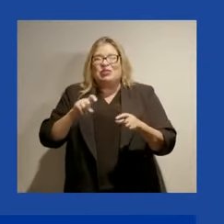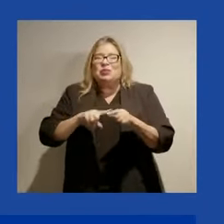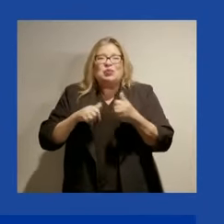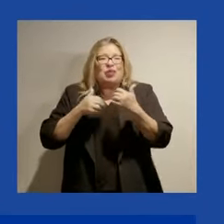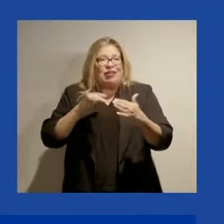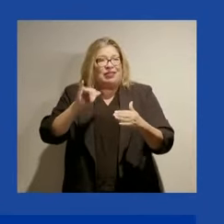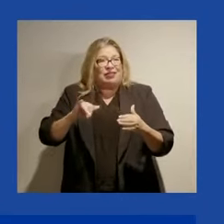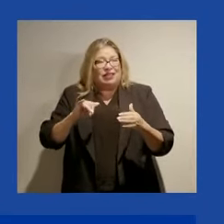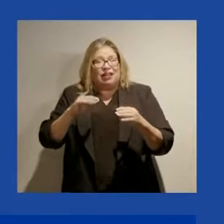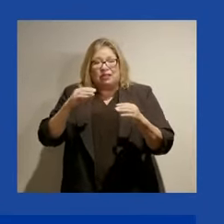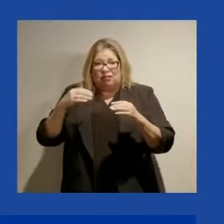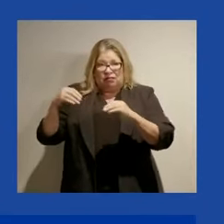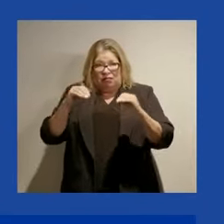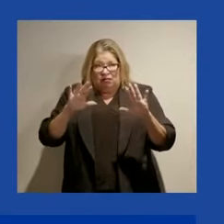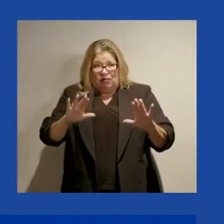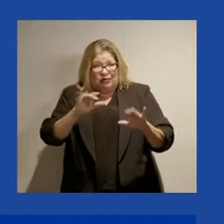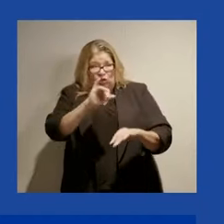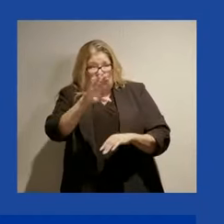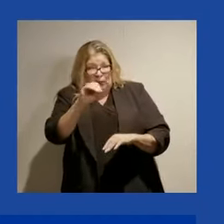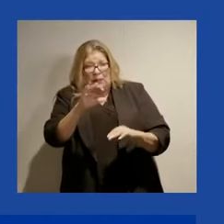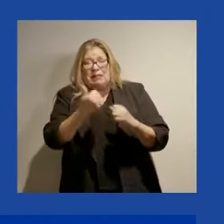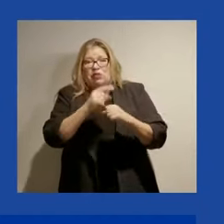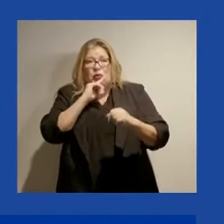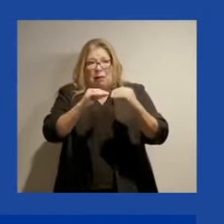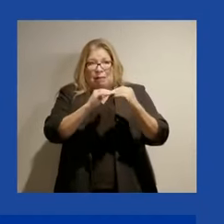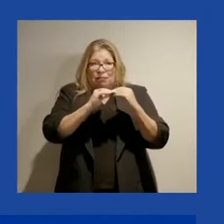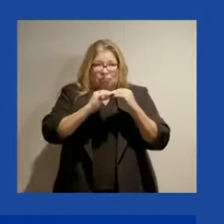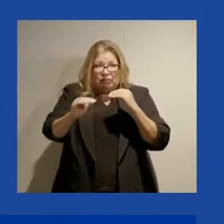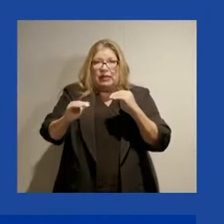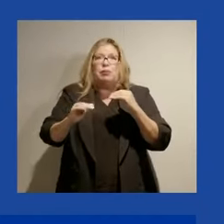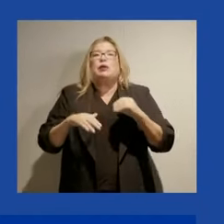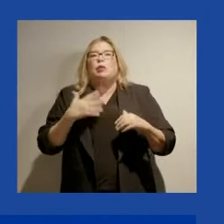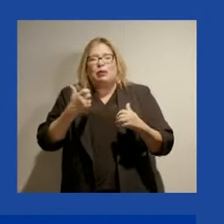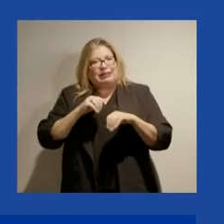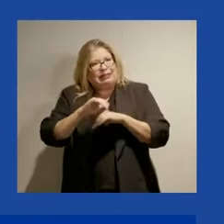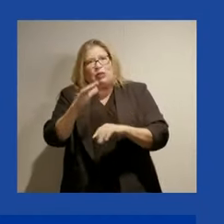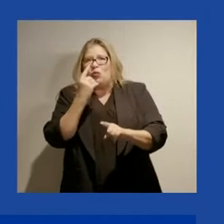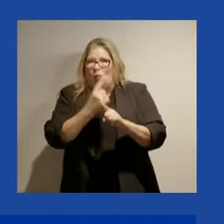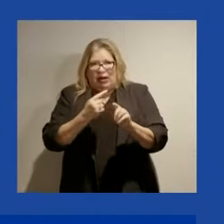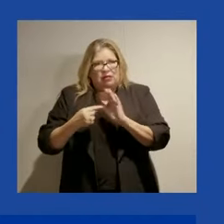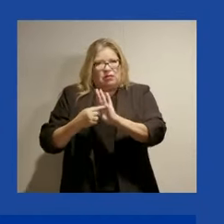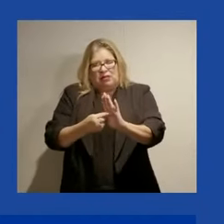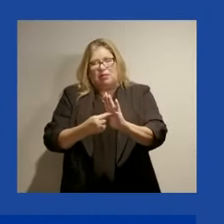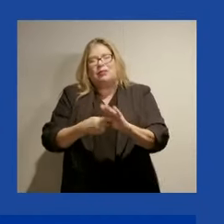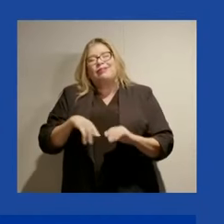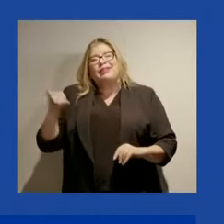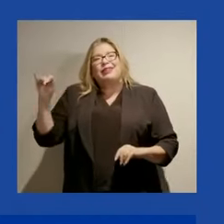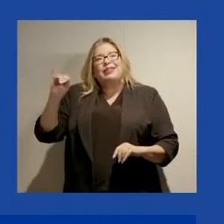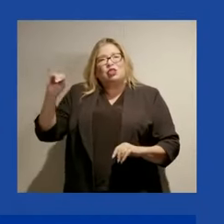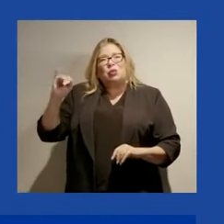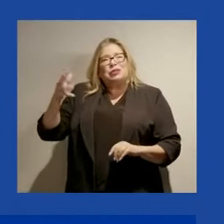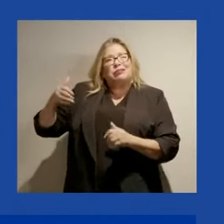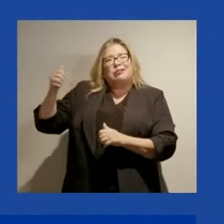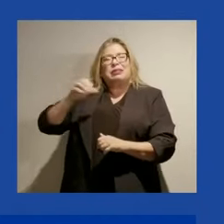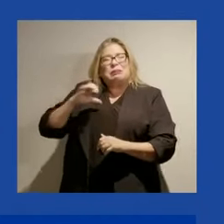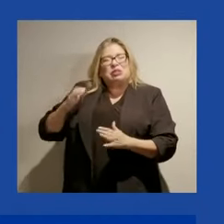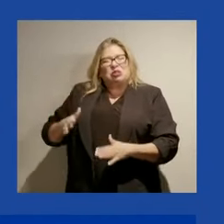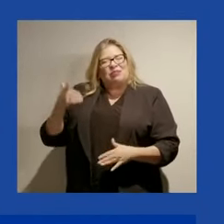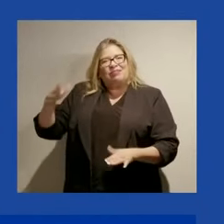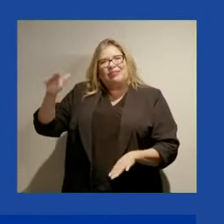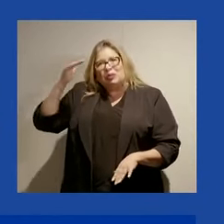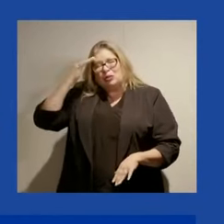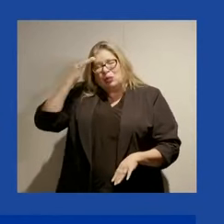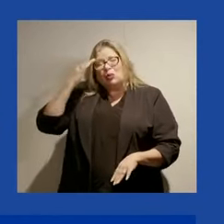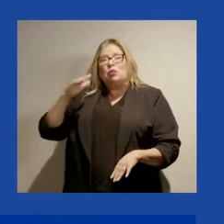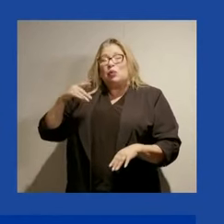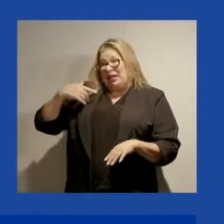We need to send the right signals. We need to move. We need to move. And the insurance commissioner, again, knows that. I know it's broadly shared. It's the